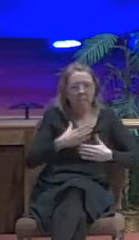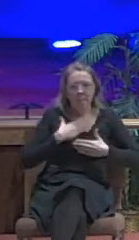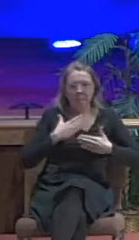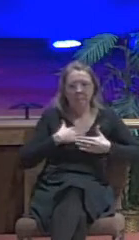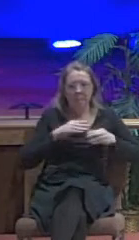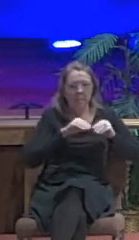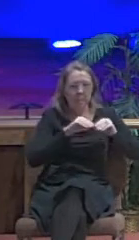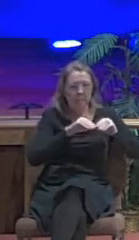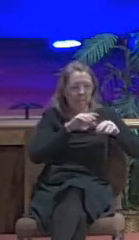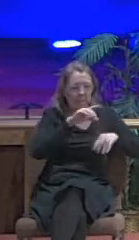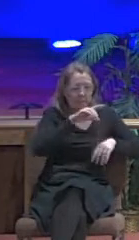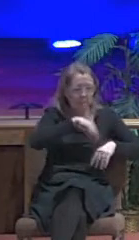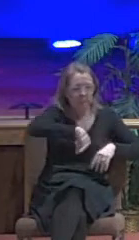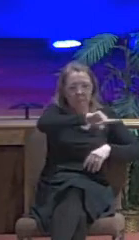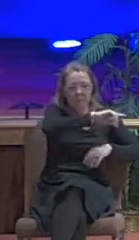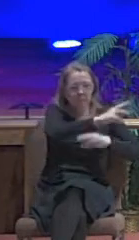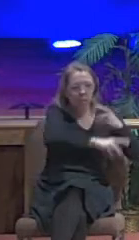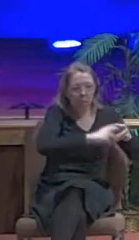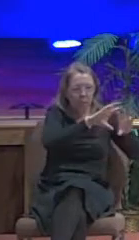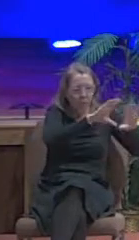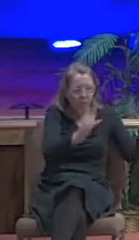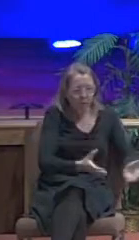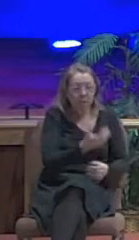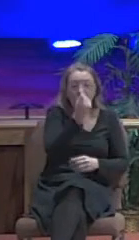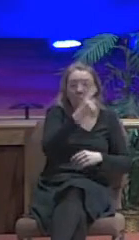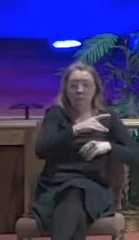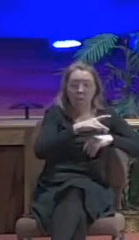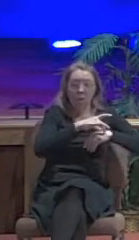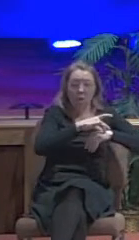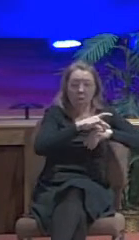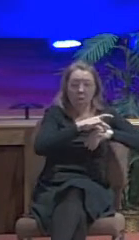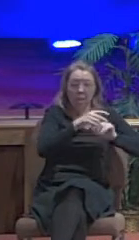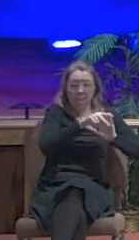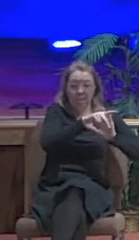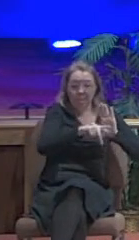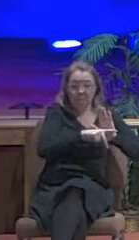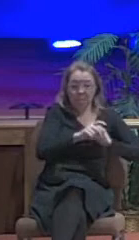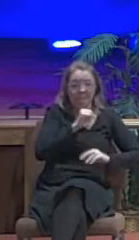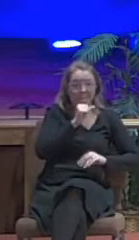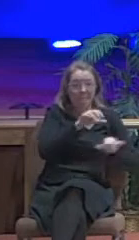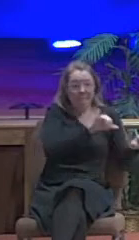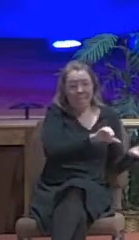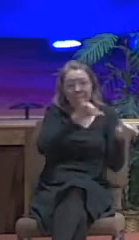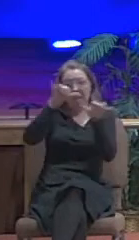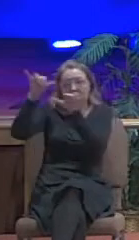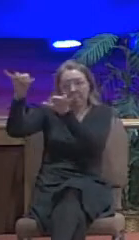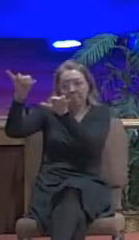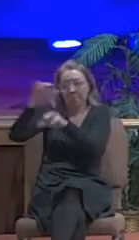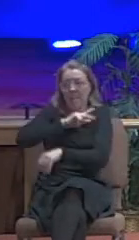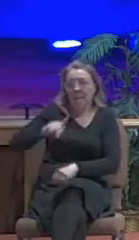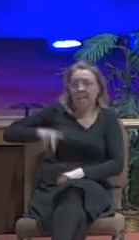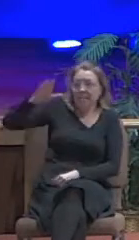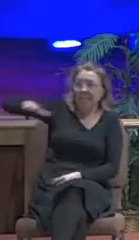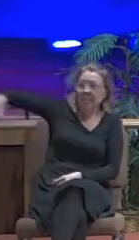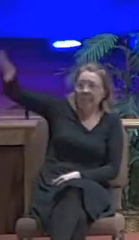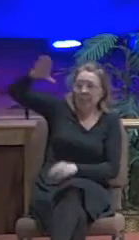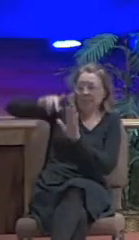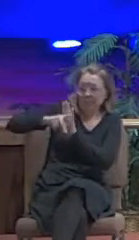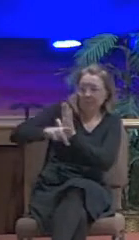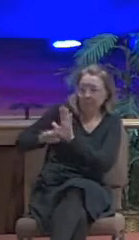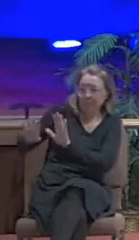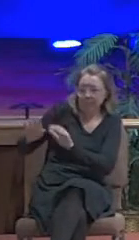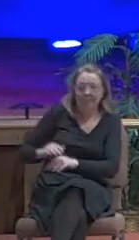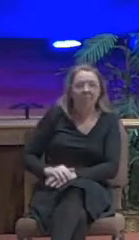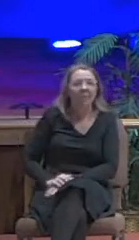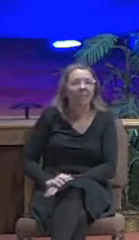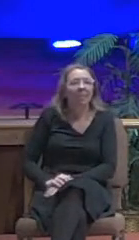Because earthly principles are not the same as kingdom principles. And so that's why we're going to do this study in kingdom principles. But the